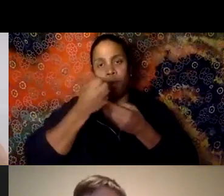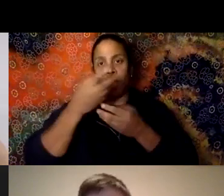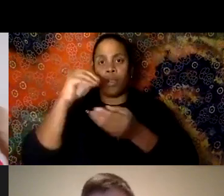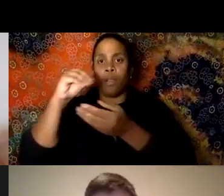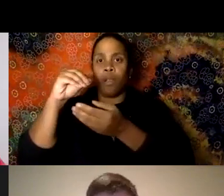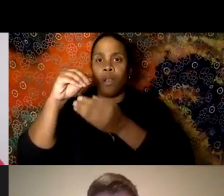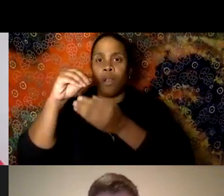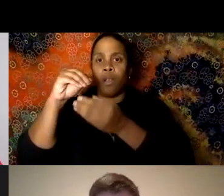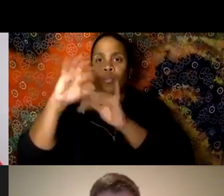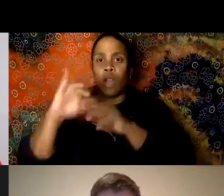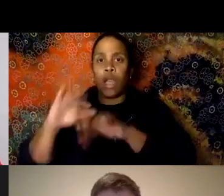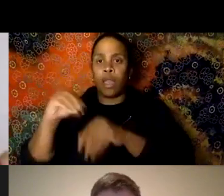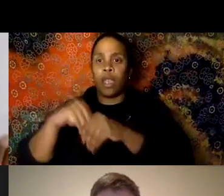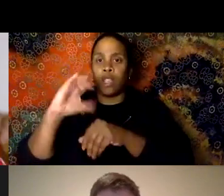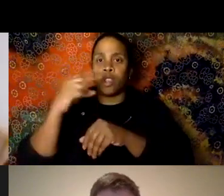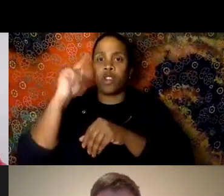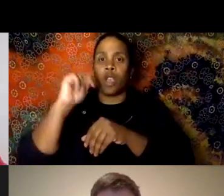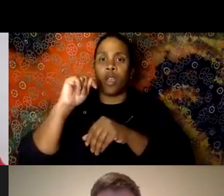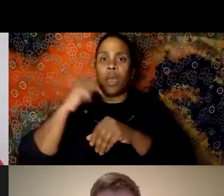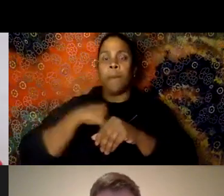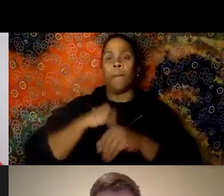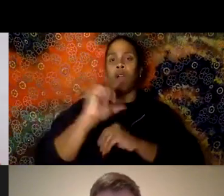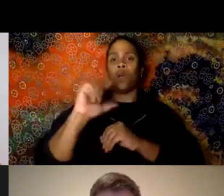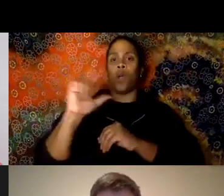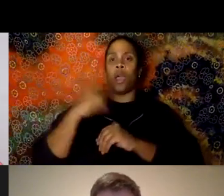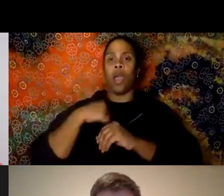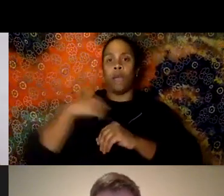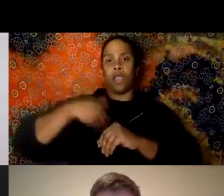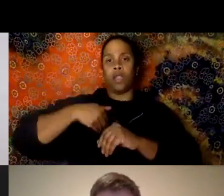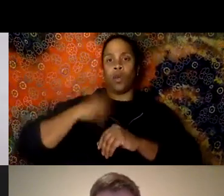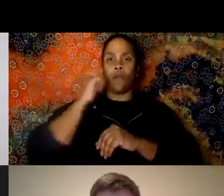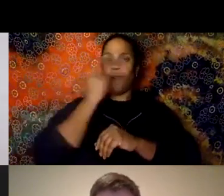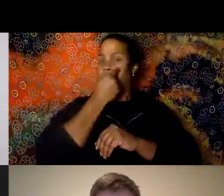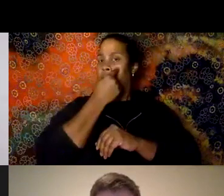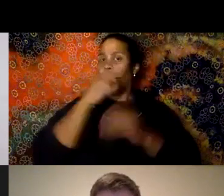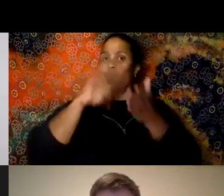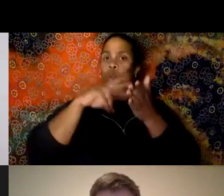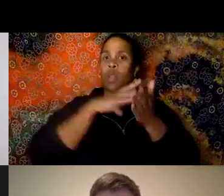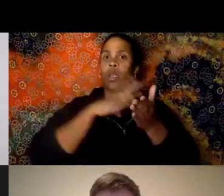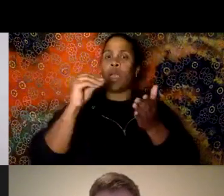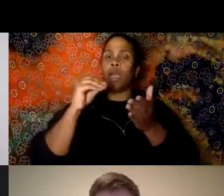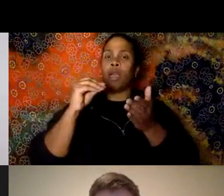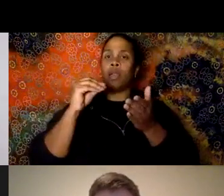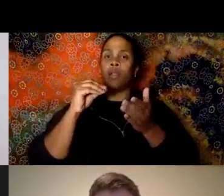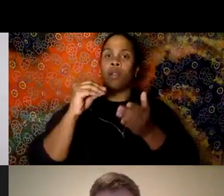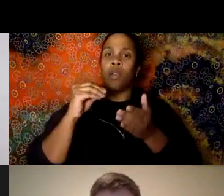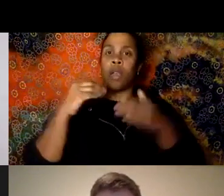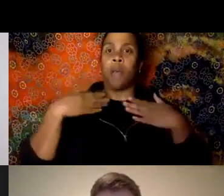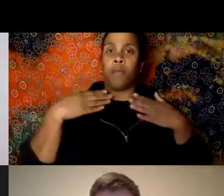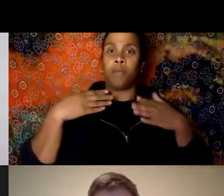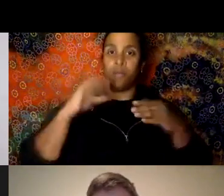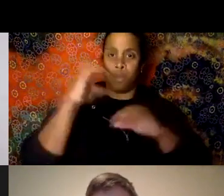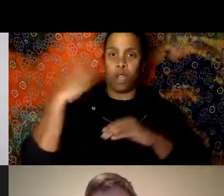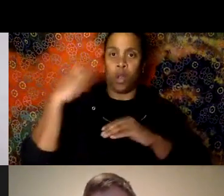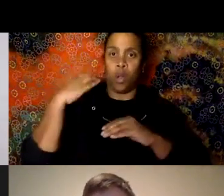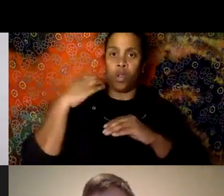And I'm Laureli Shimayo. I'm an intuitive eye reader and a body psychology coach. And my rates have been lowered for the pandemic. My